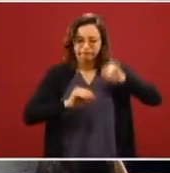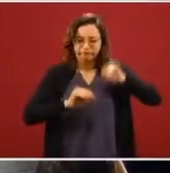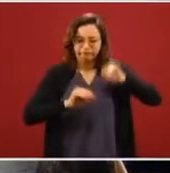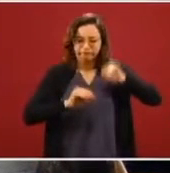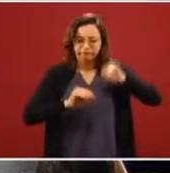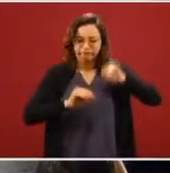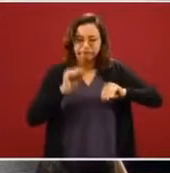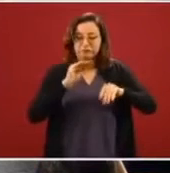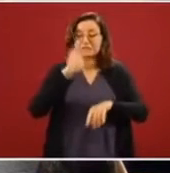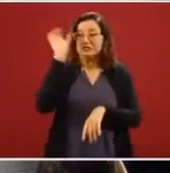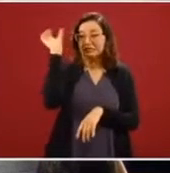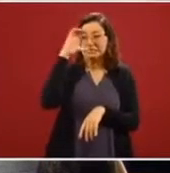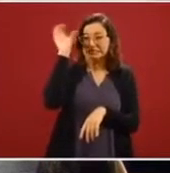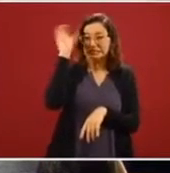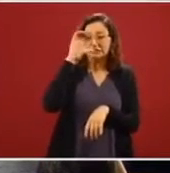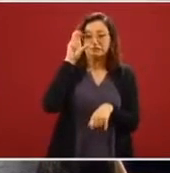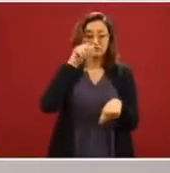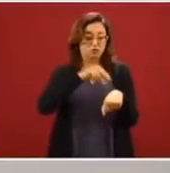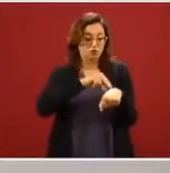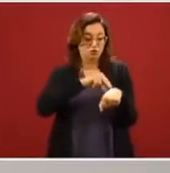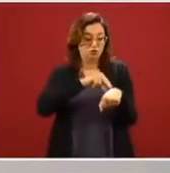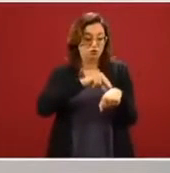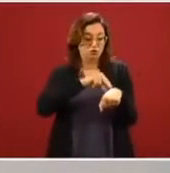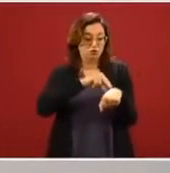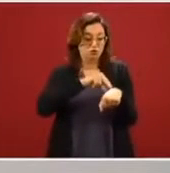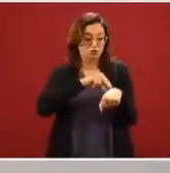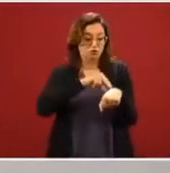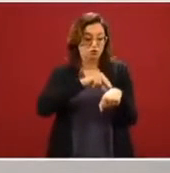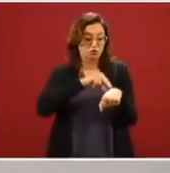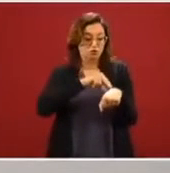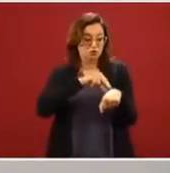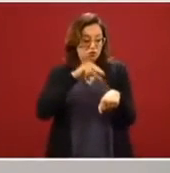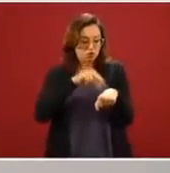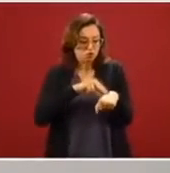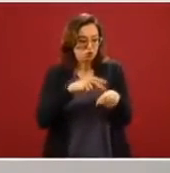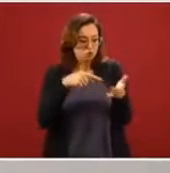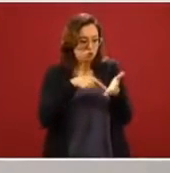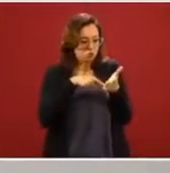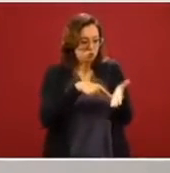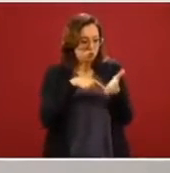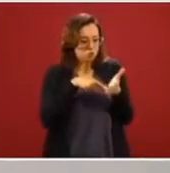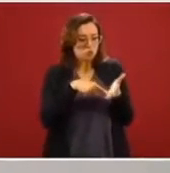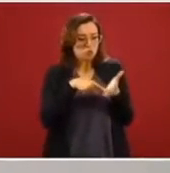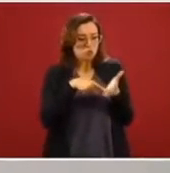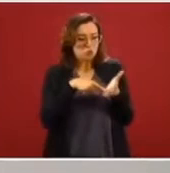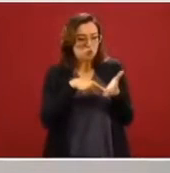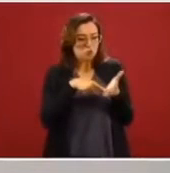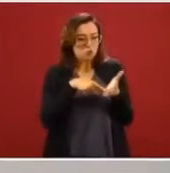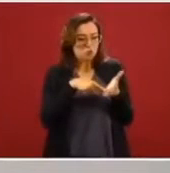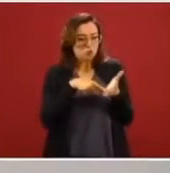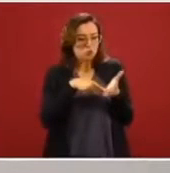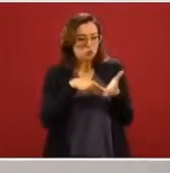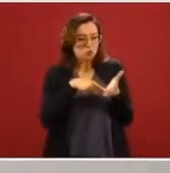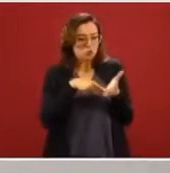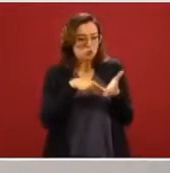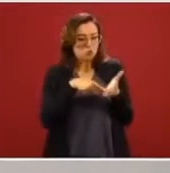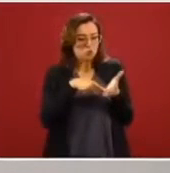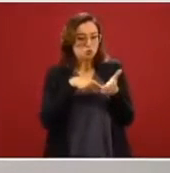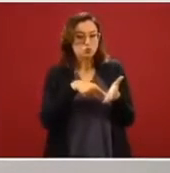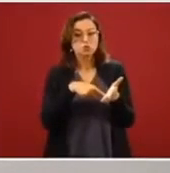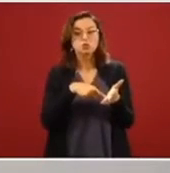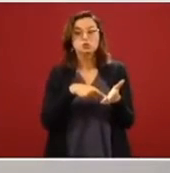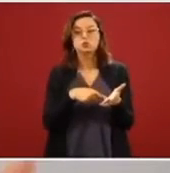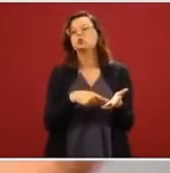with data creíbles, that are credible, que en su mayoría that in its